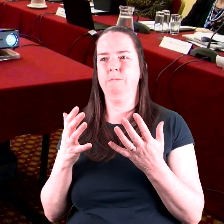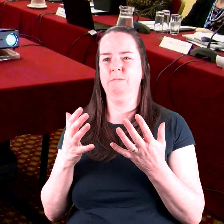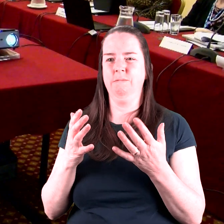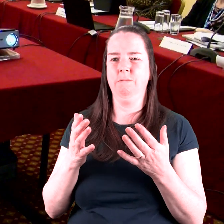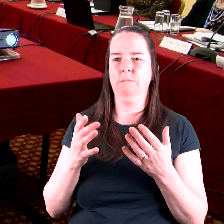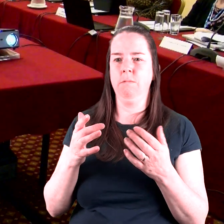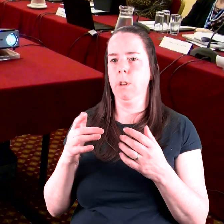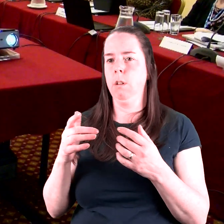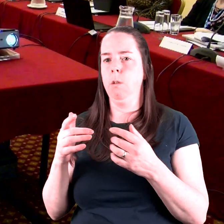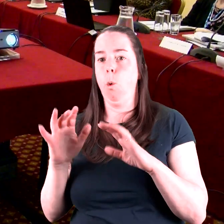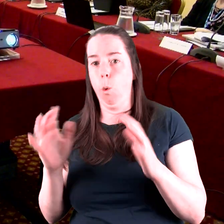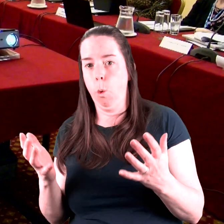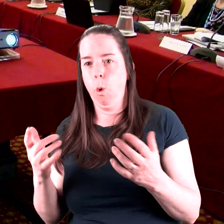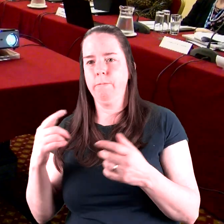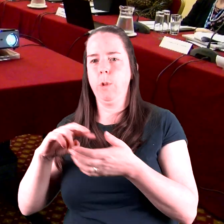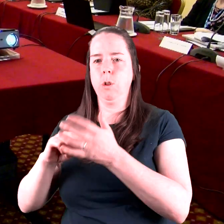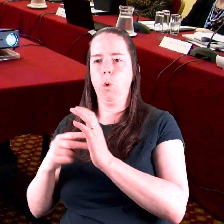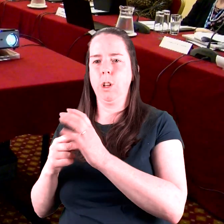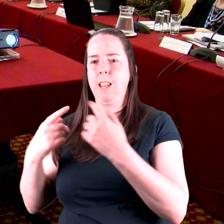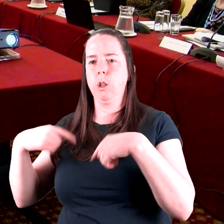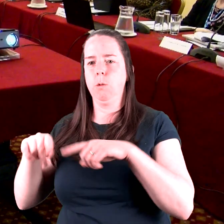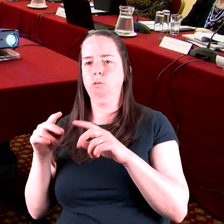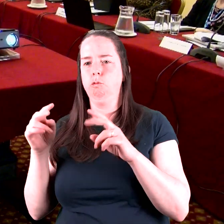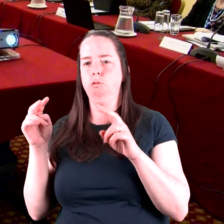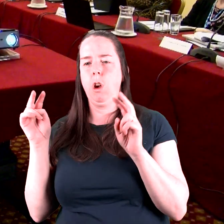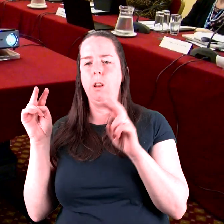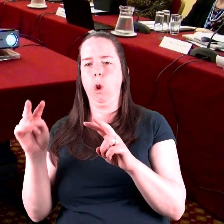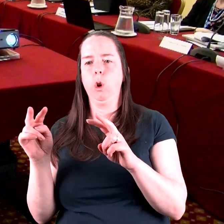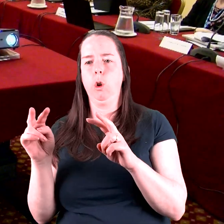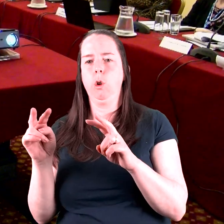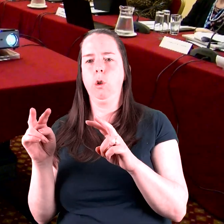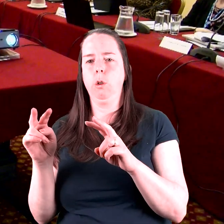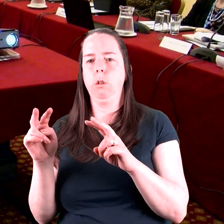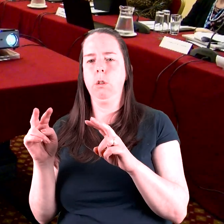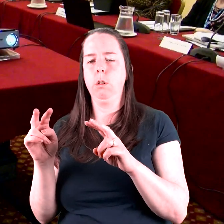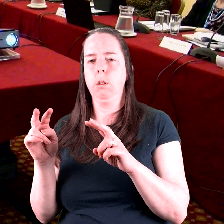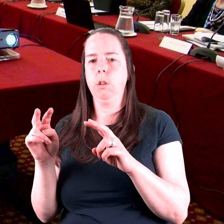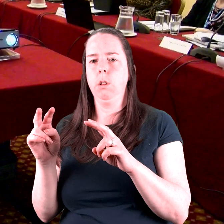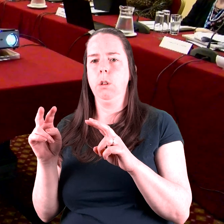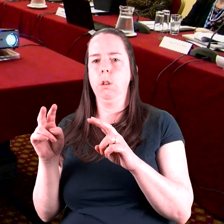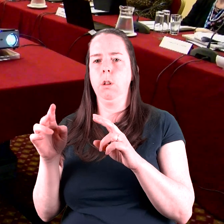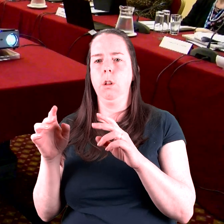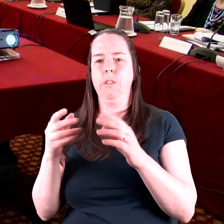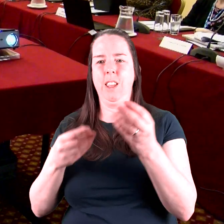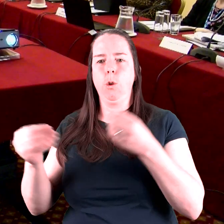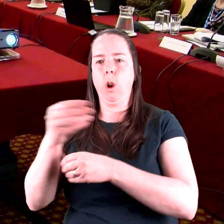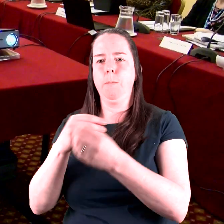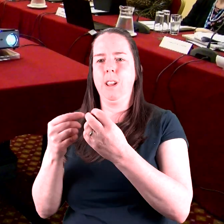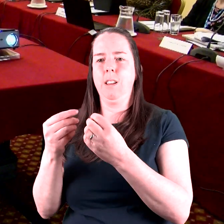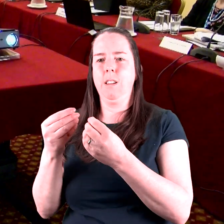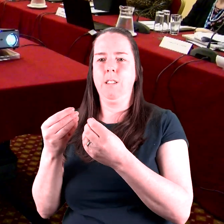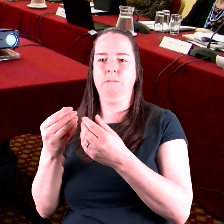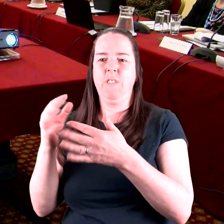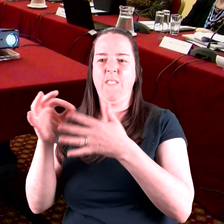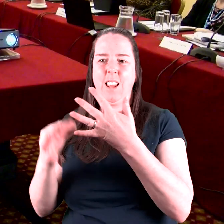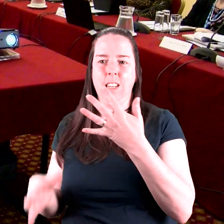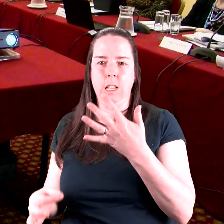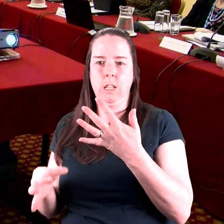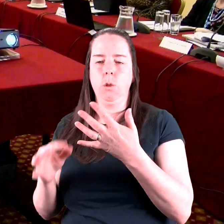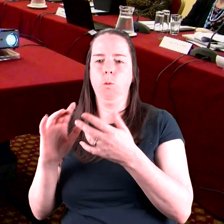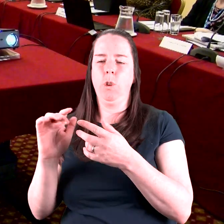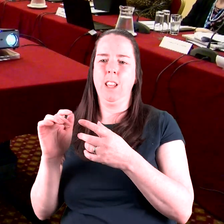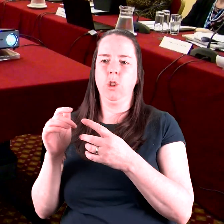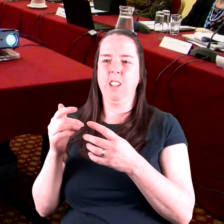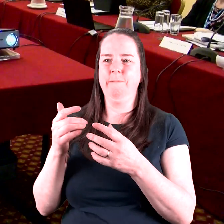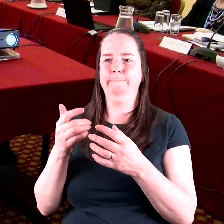priorities, or whether we will, as an organisation, try to look at those broader socio-economic factors